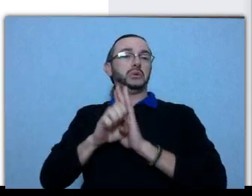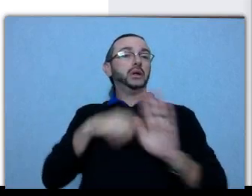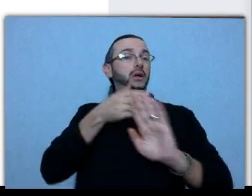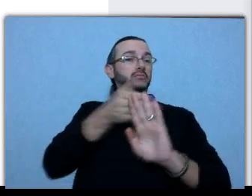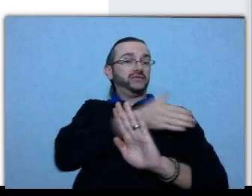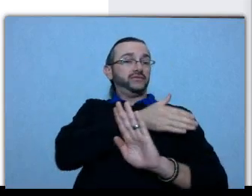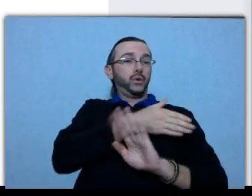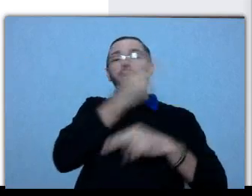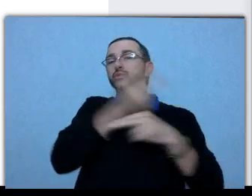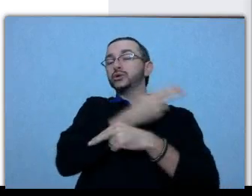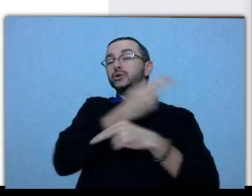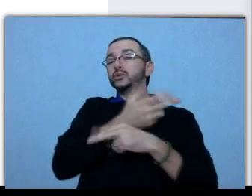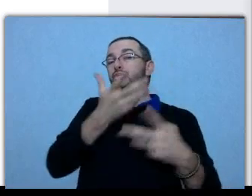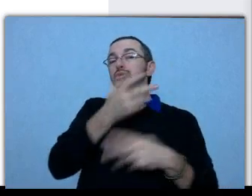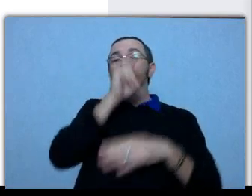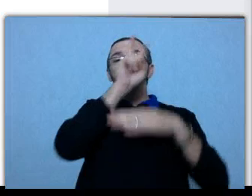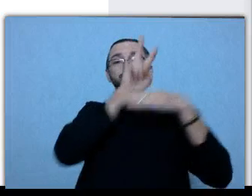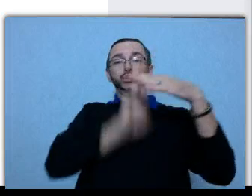one.